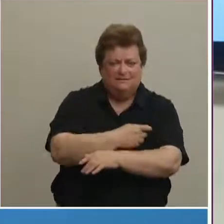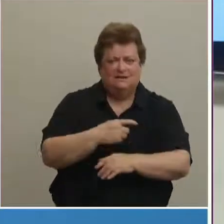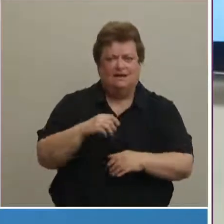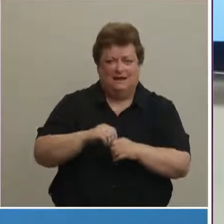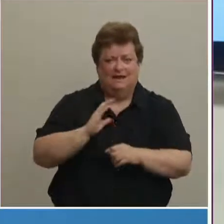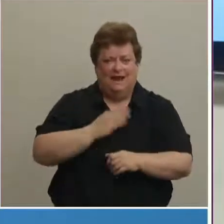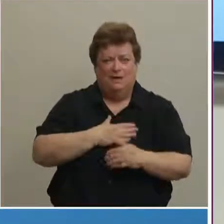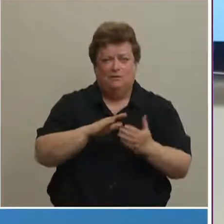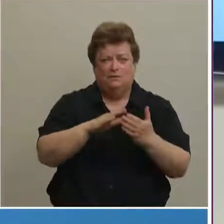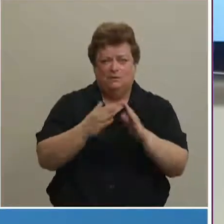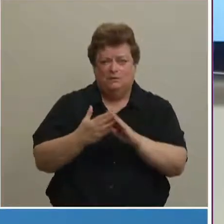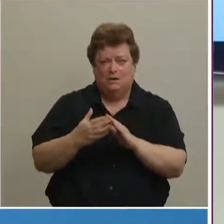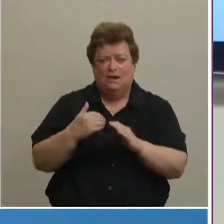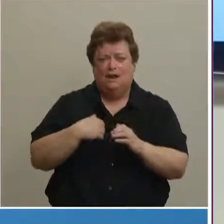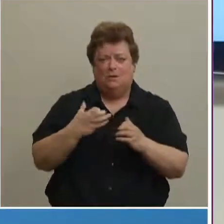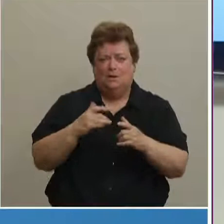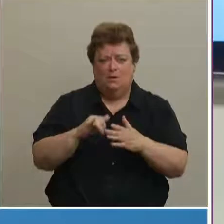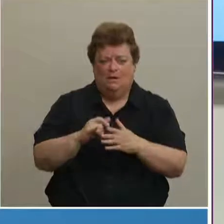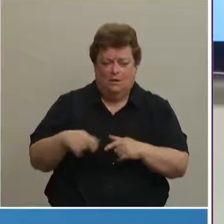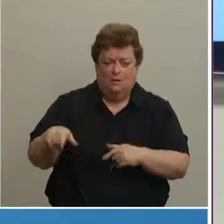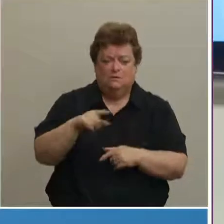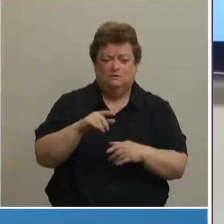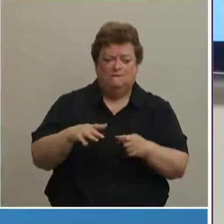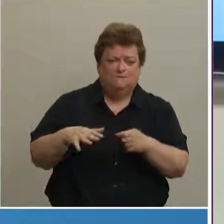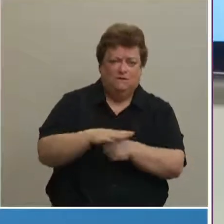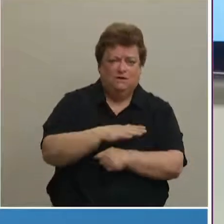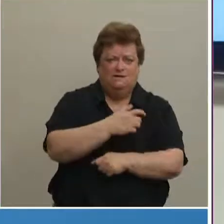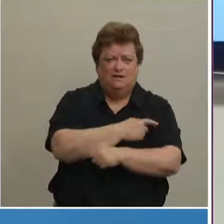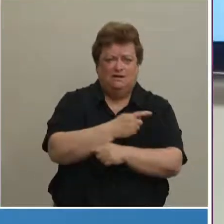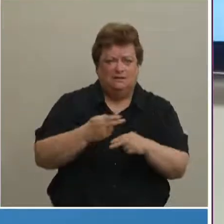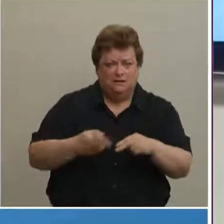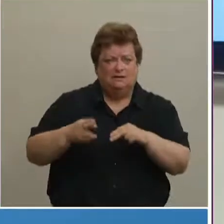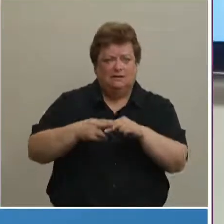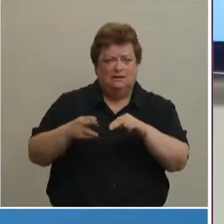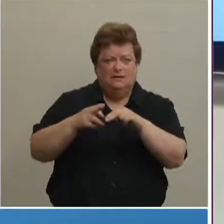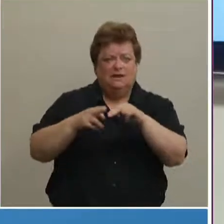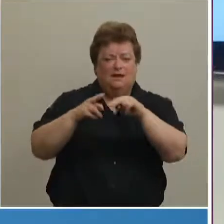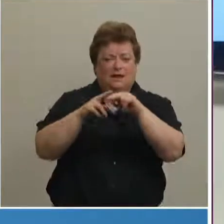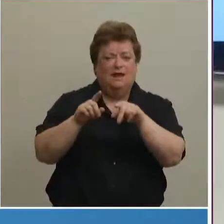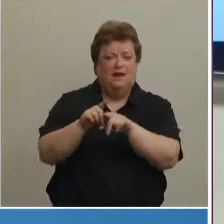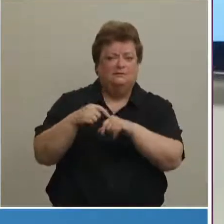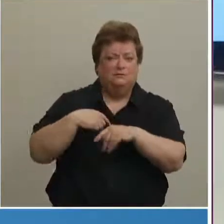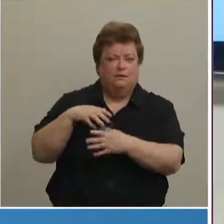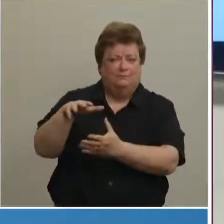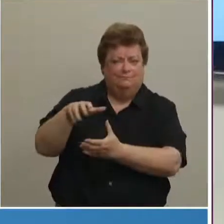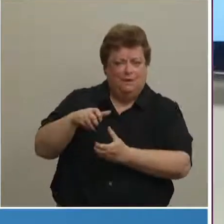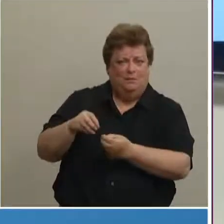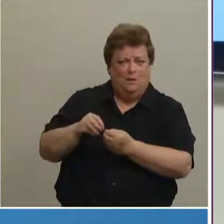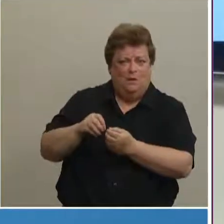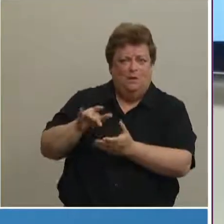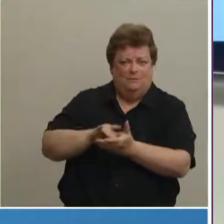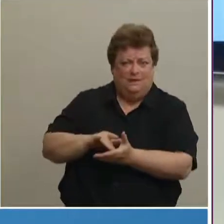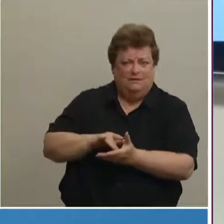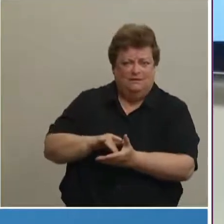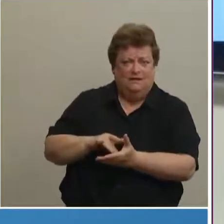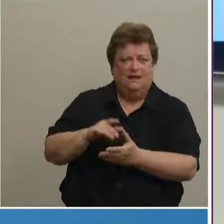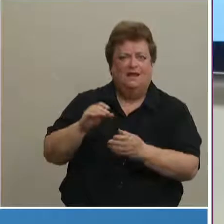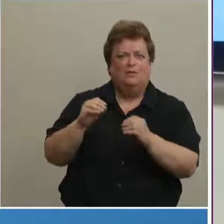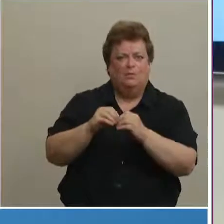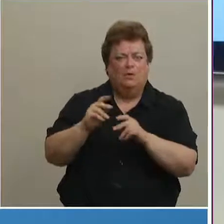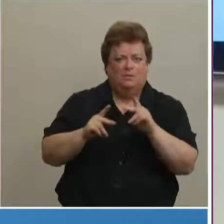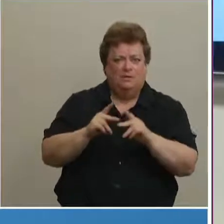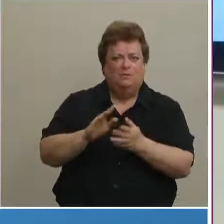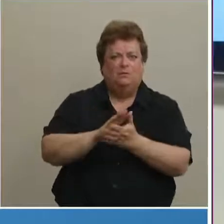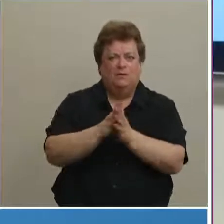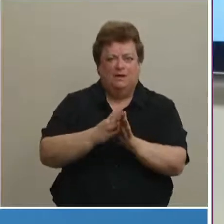seeing the percentage of those fully vaccinated increase as more vaccine comes into our community and more people become eligible